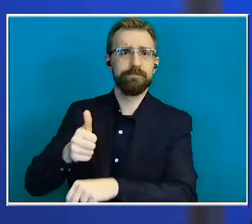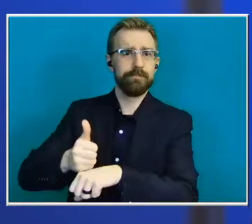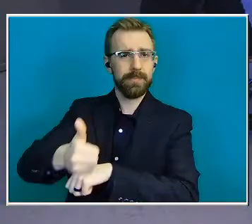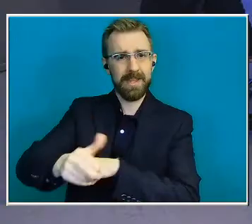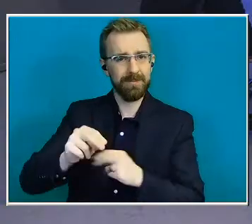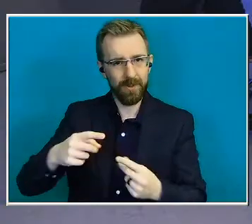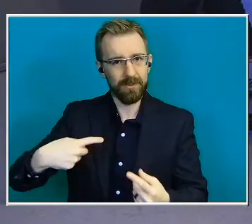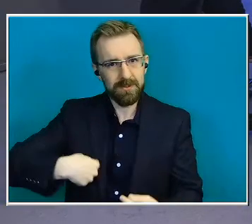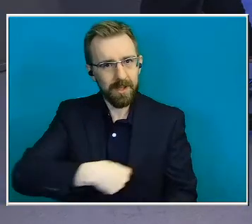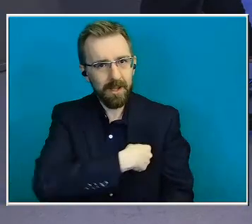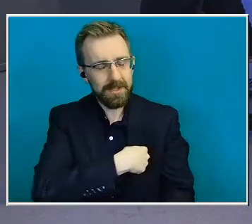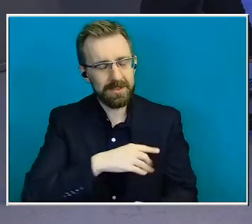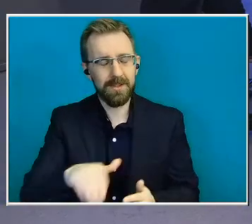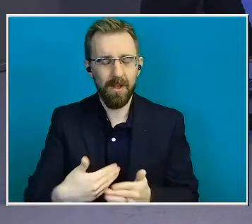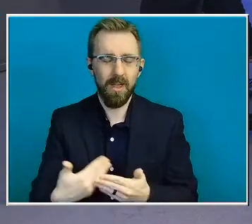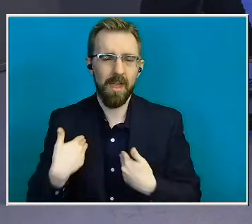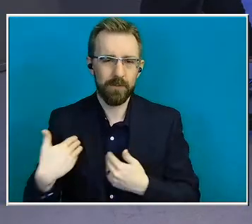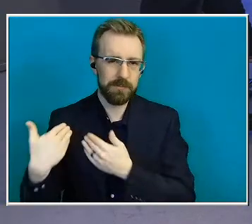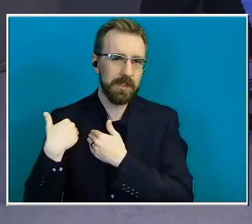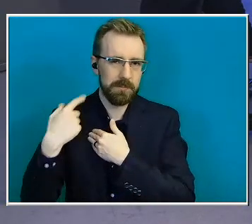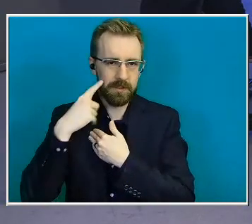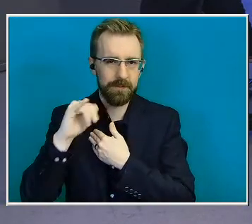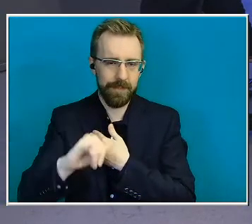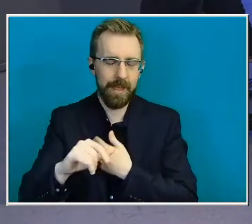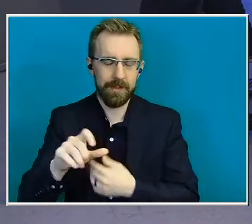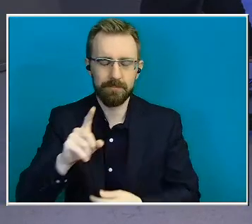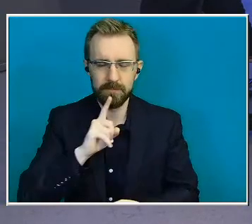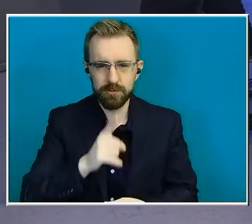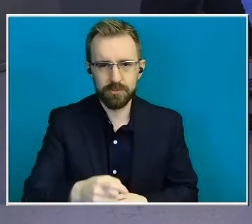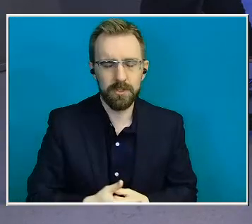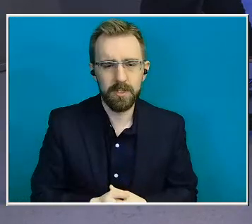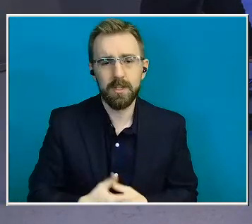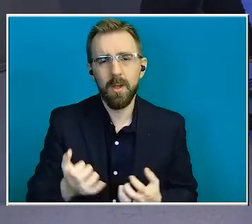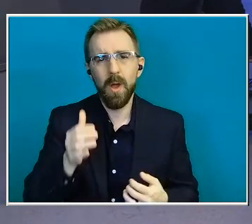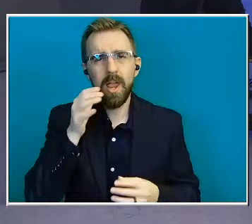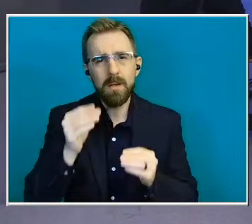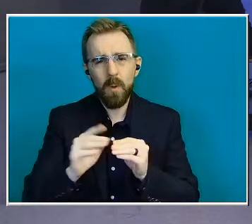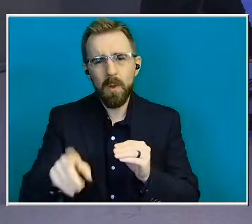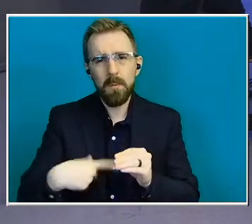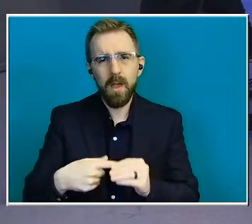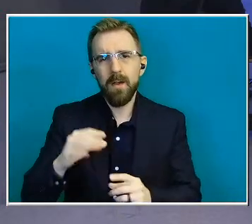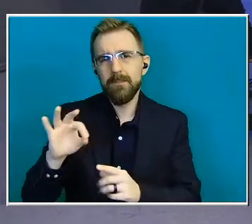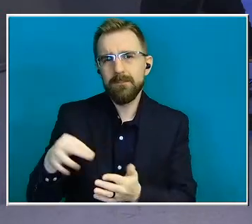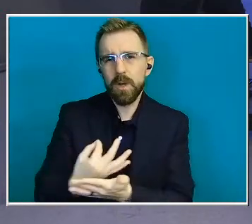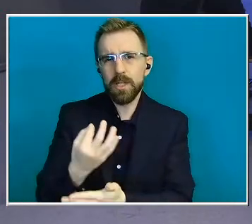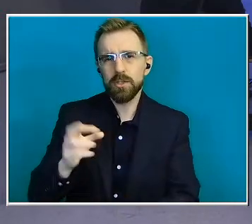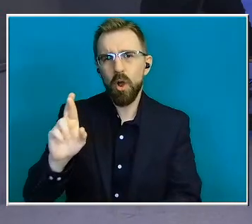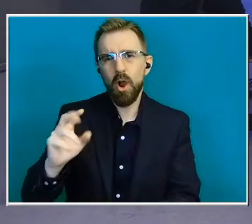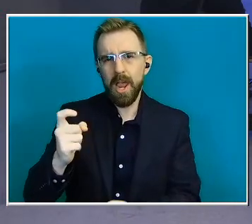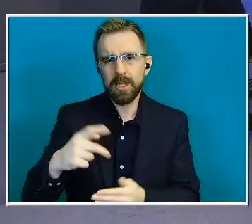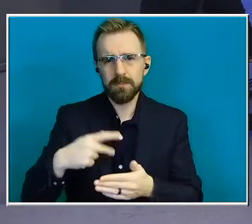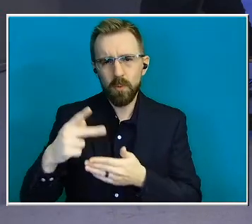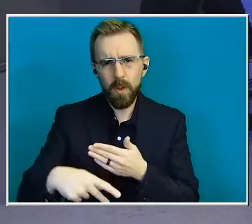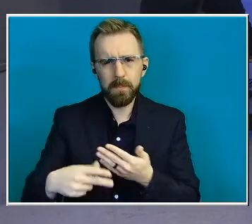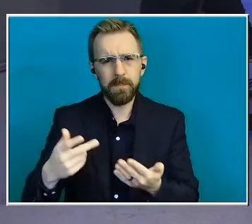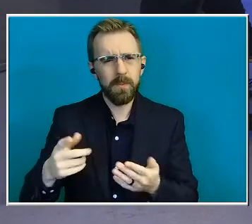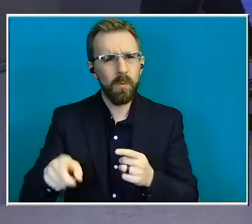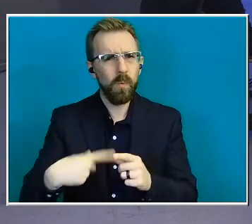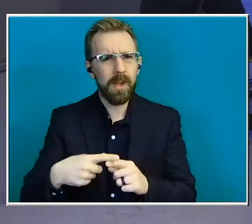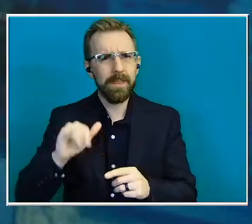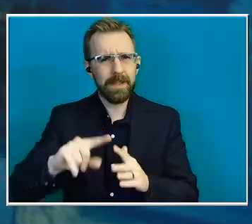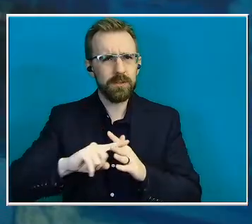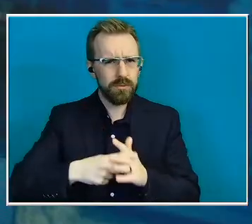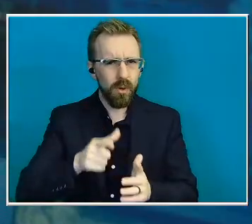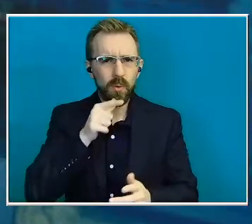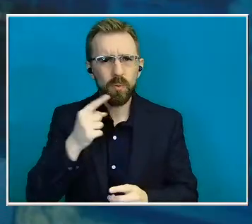moral responsibility, I think. So I want to hear more about the Fresh RX program. Dr. Gibson, when did this start? Who's it for? So